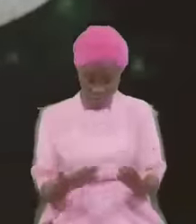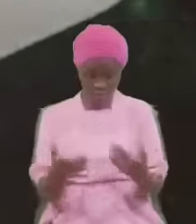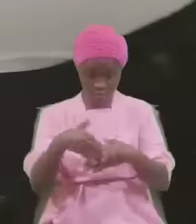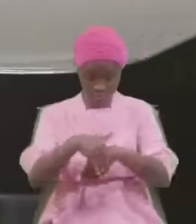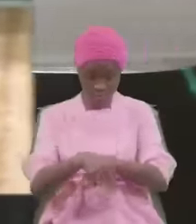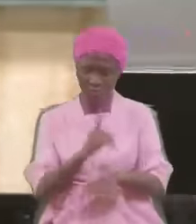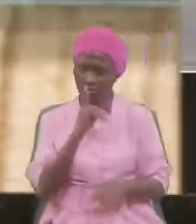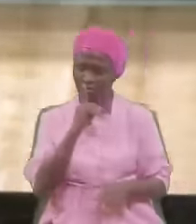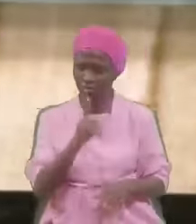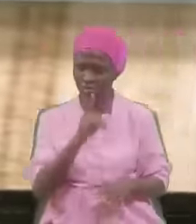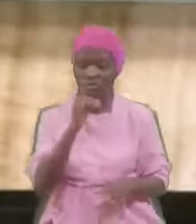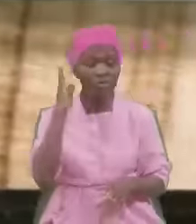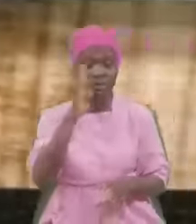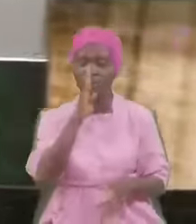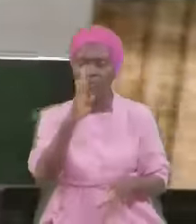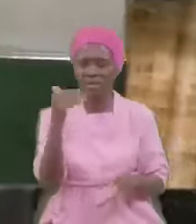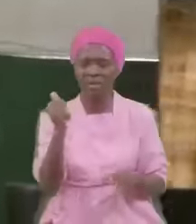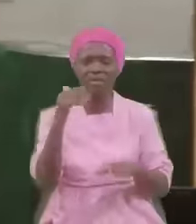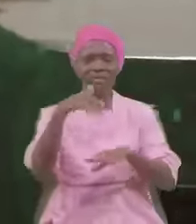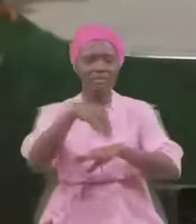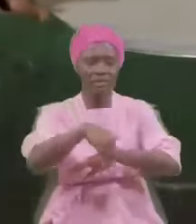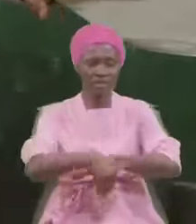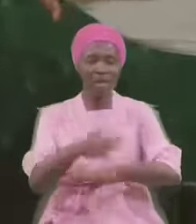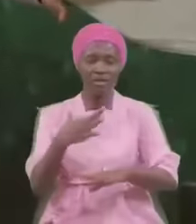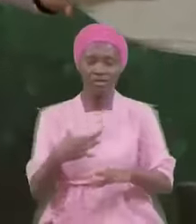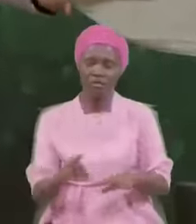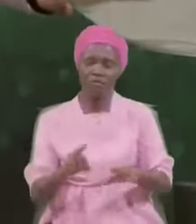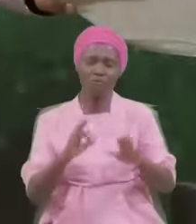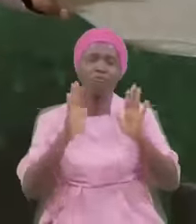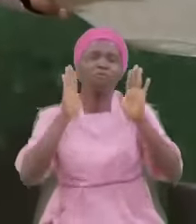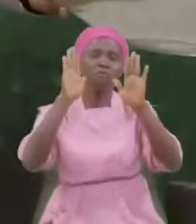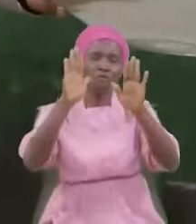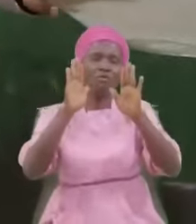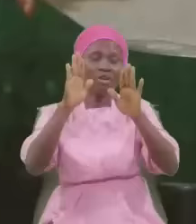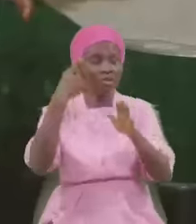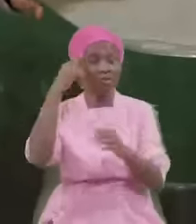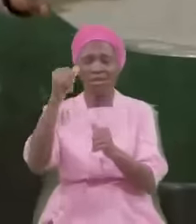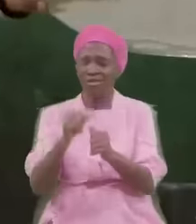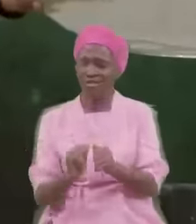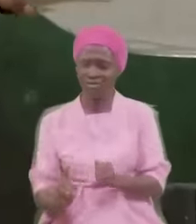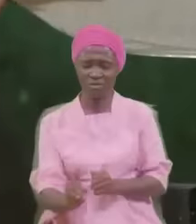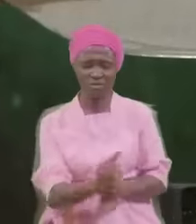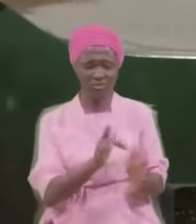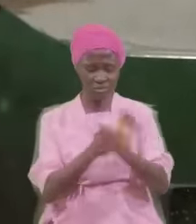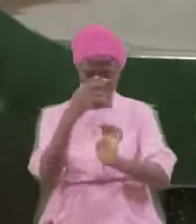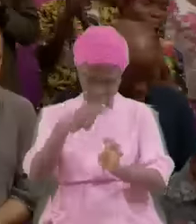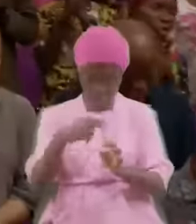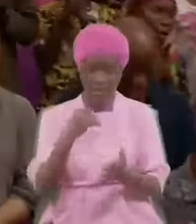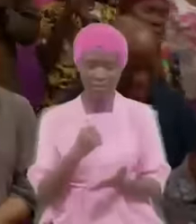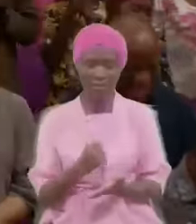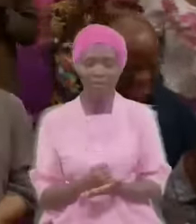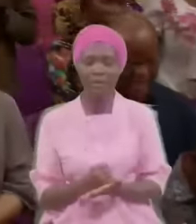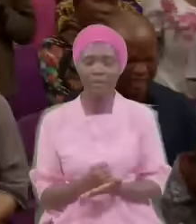really will be a night of wonder for everyone in Jesus'